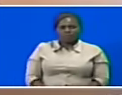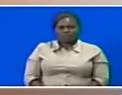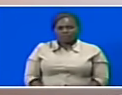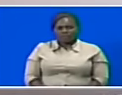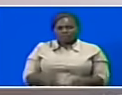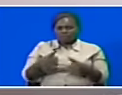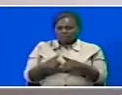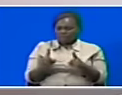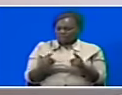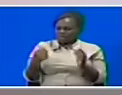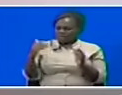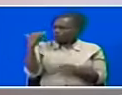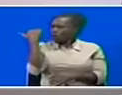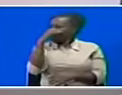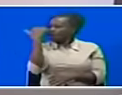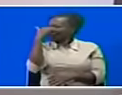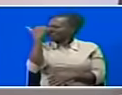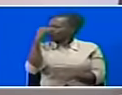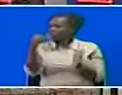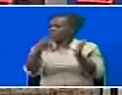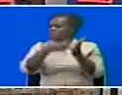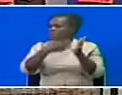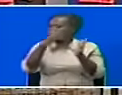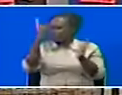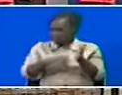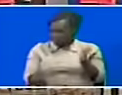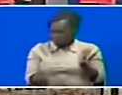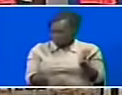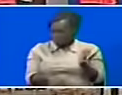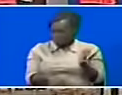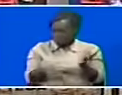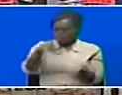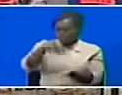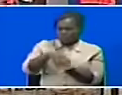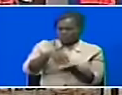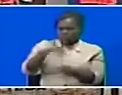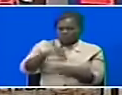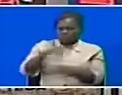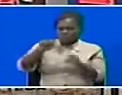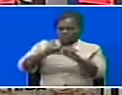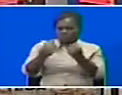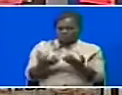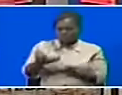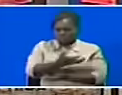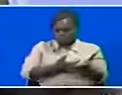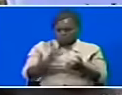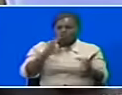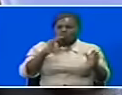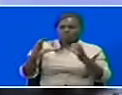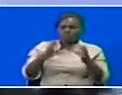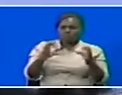But what exactly is the autism spectrum disorder? It is a lifelong condition that affects social interaction,